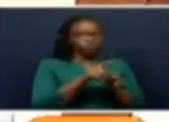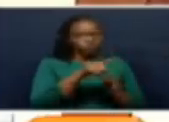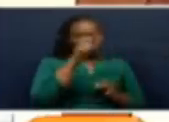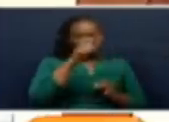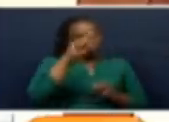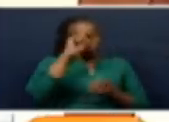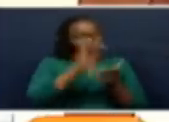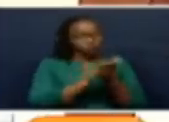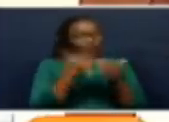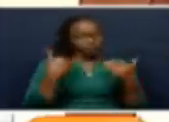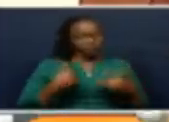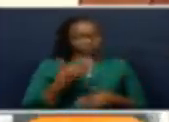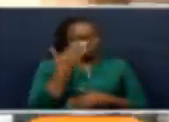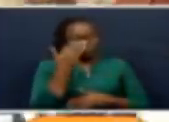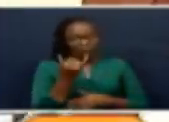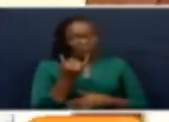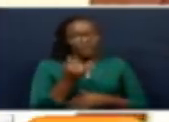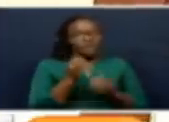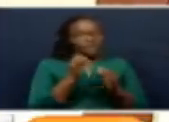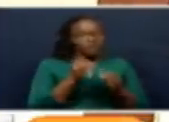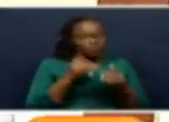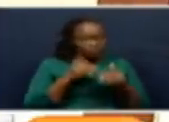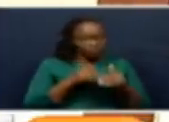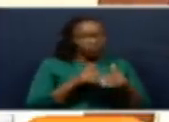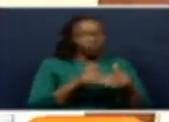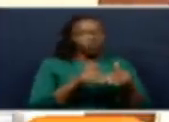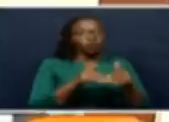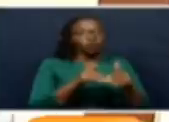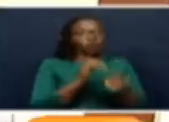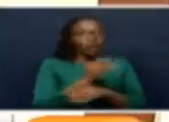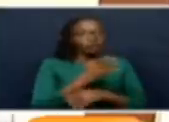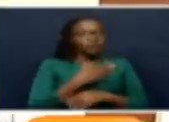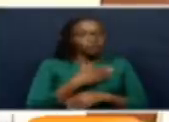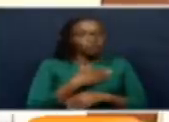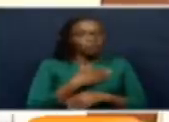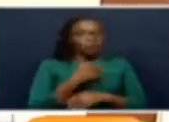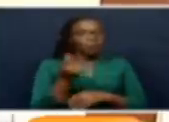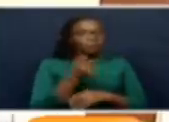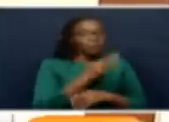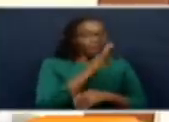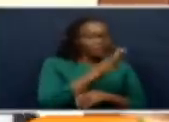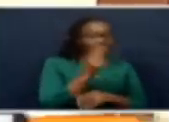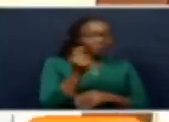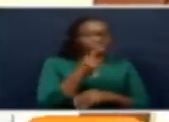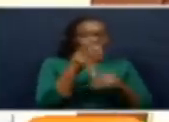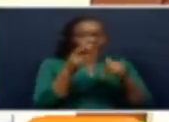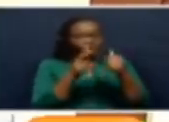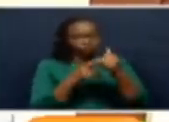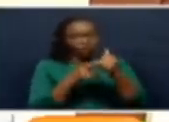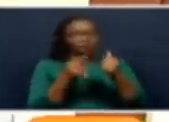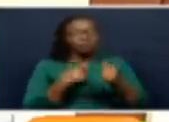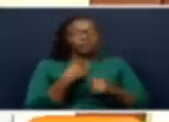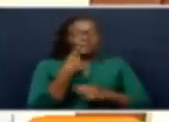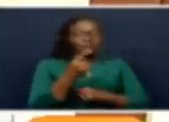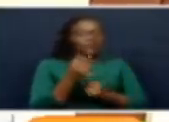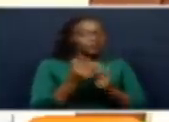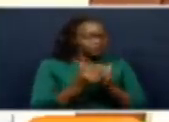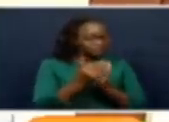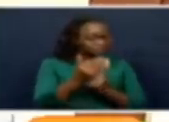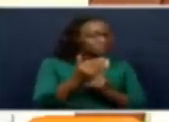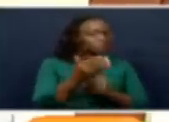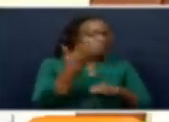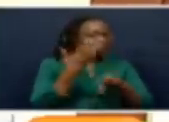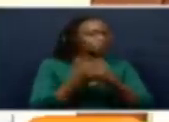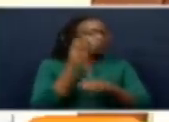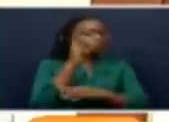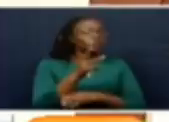if you would have gone that way, and whatever all I told you has come to pass, in March and July I told you that it would be an uphill task. Yes. Yeah. You